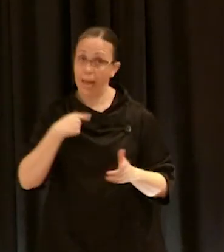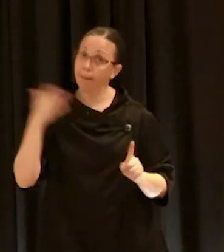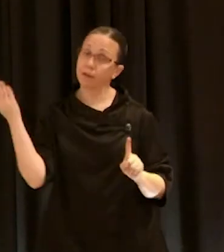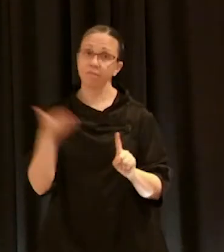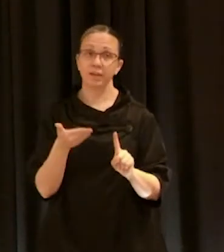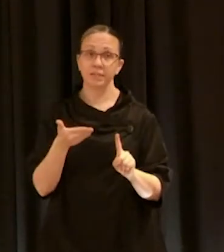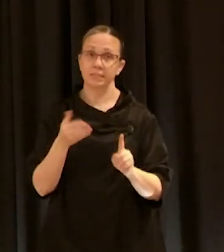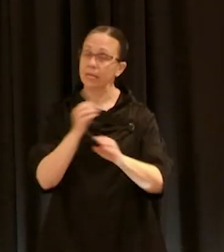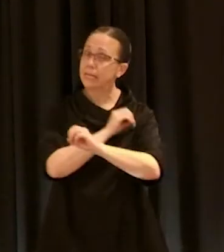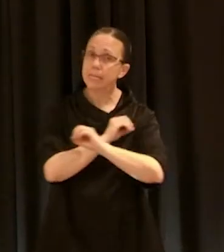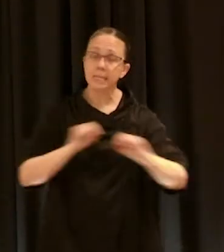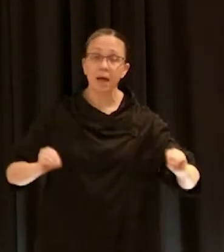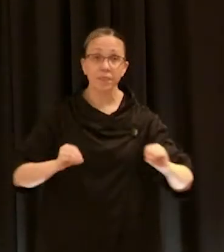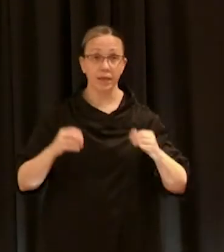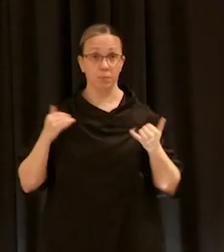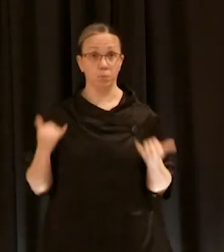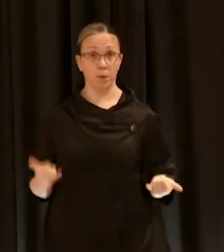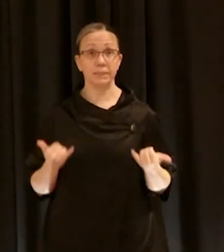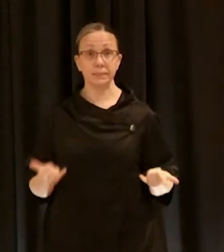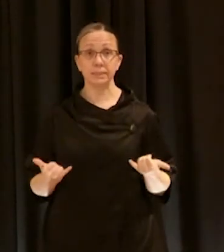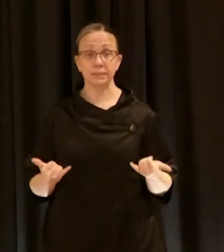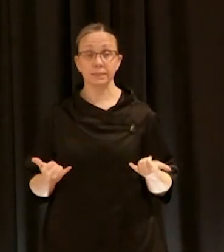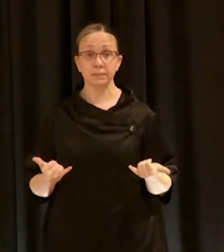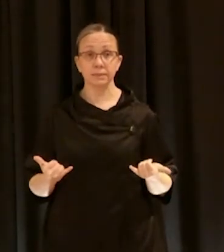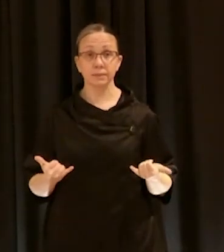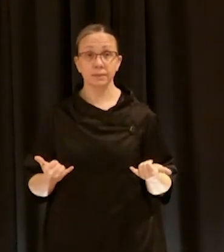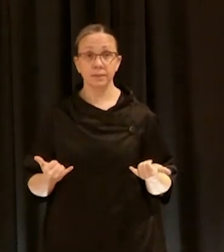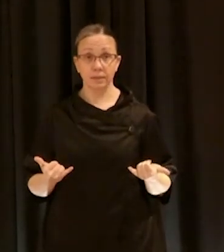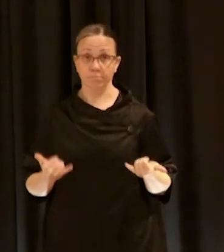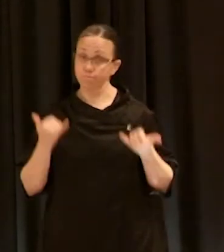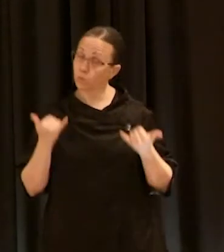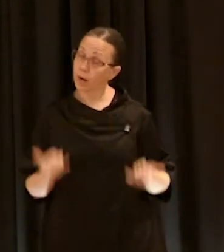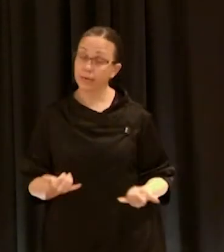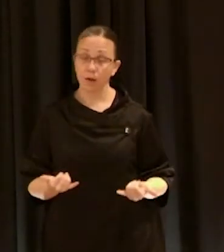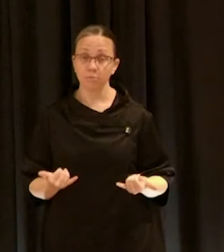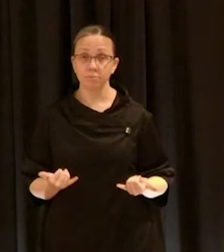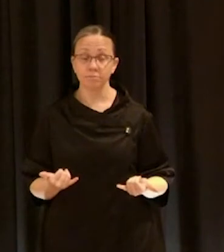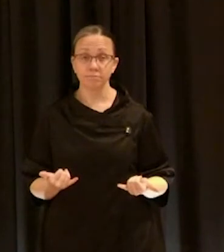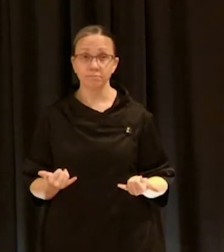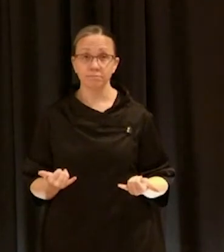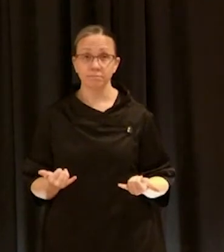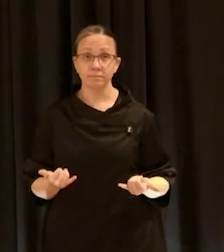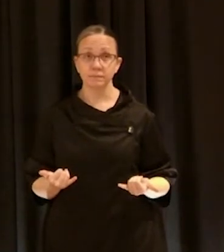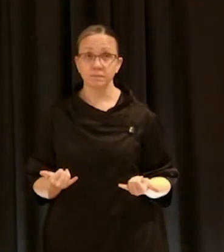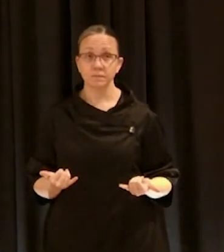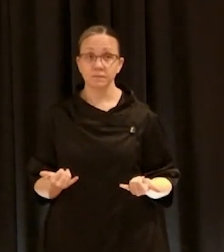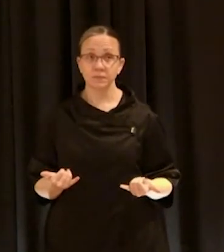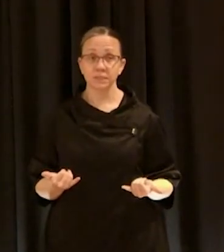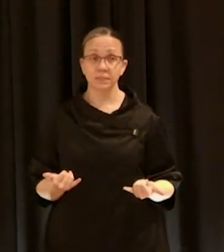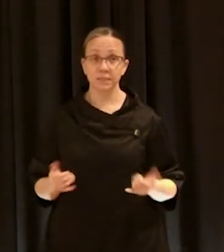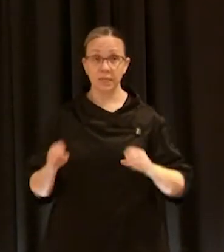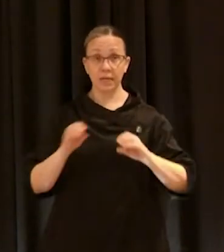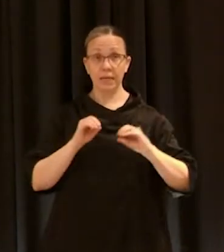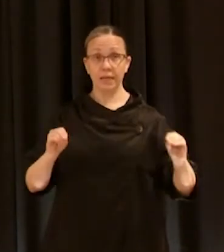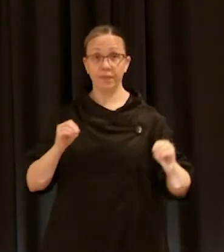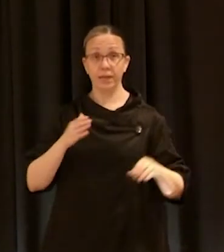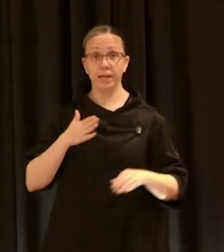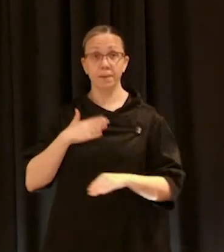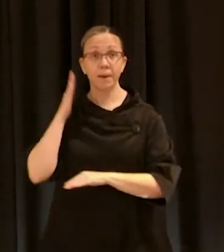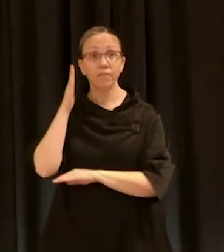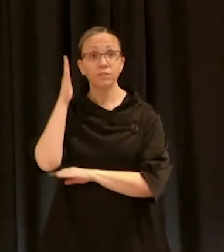persuaded that nothing present, that's right now, and he said nothing in the